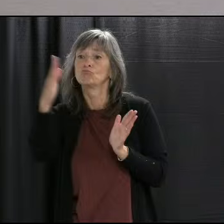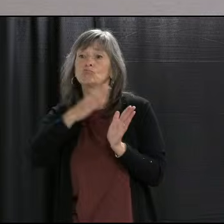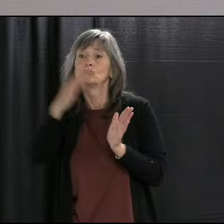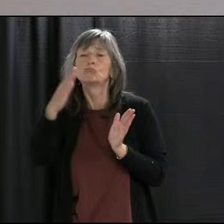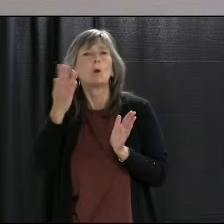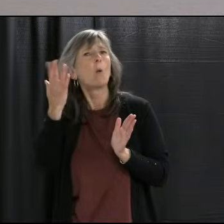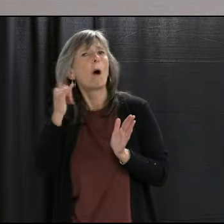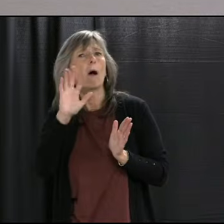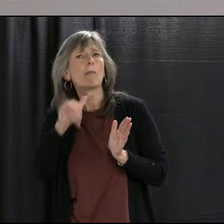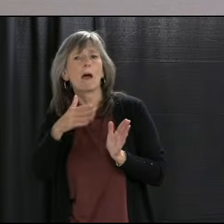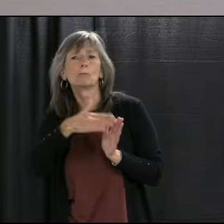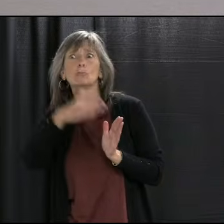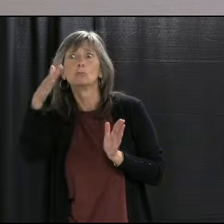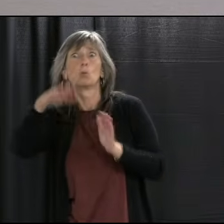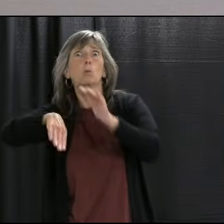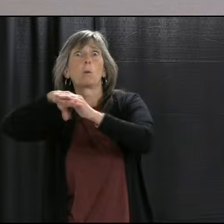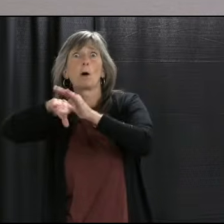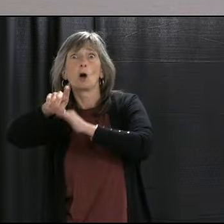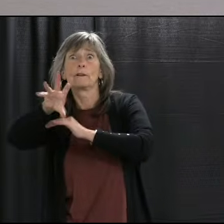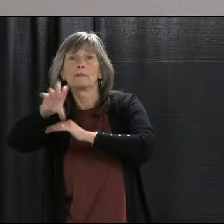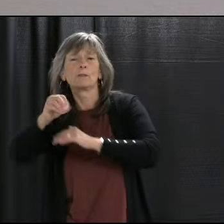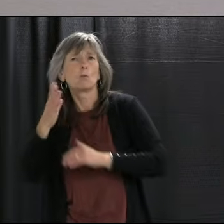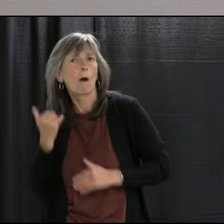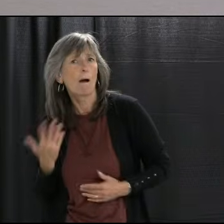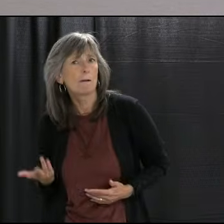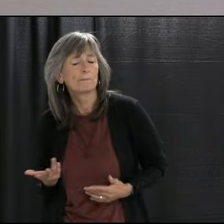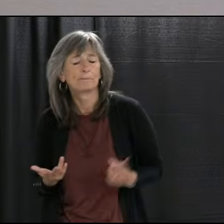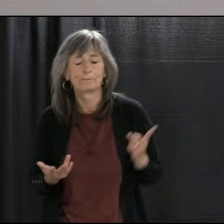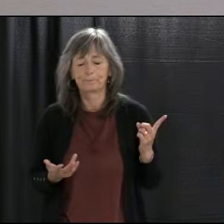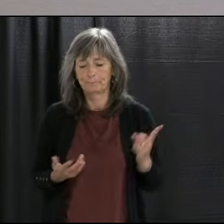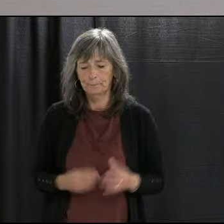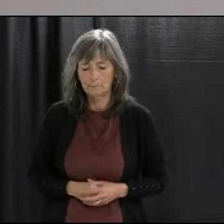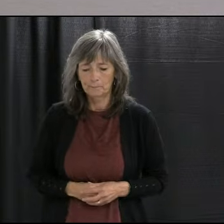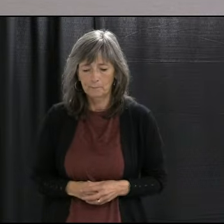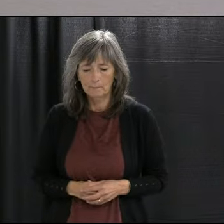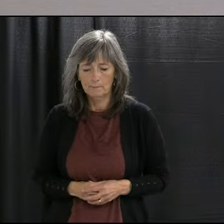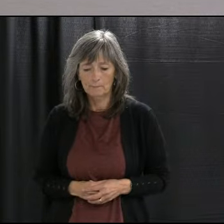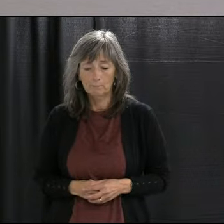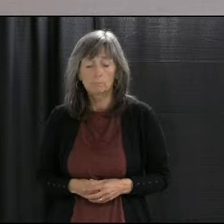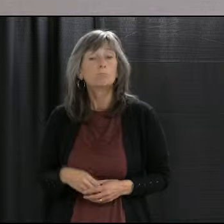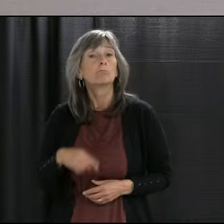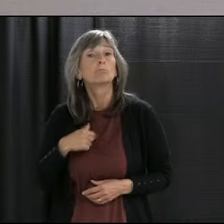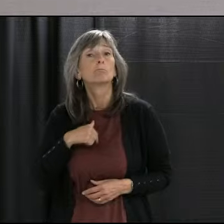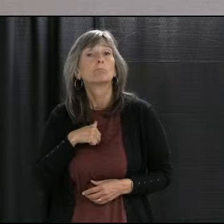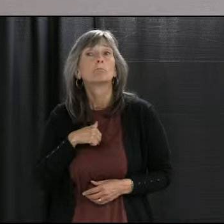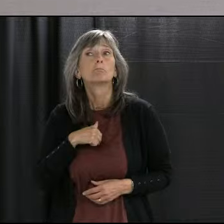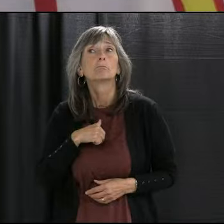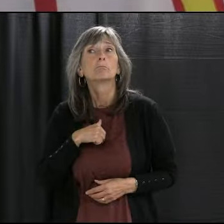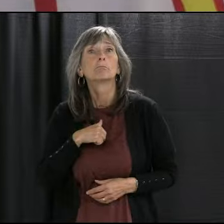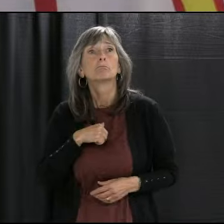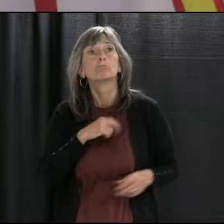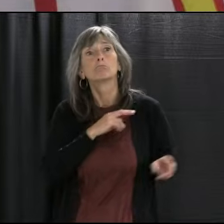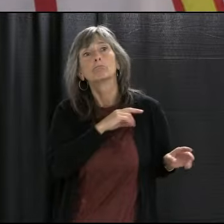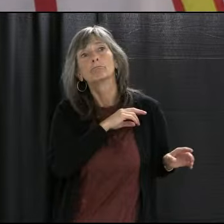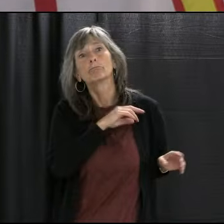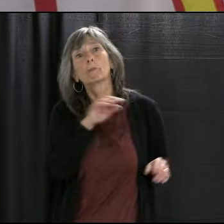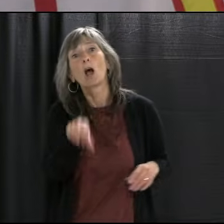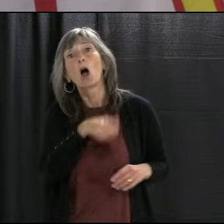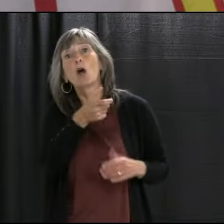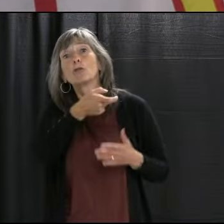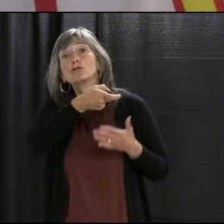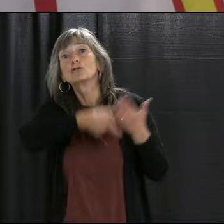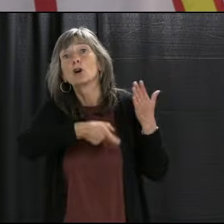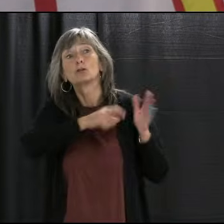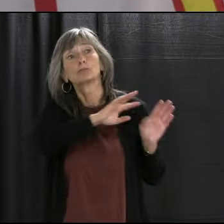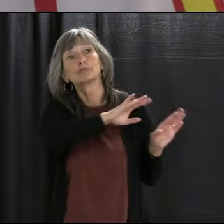decide to go that high with those? So we looked at other fines, I guess, across the